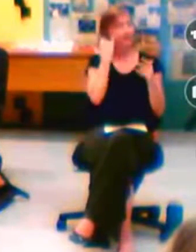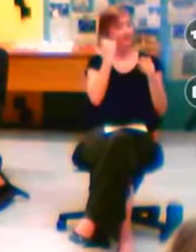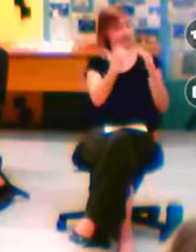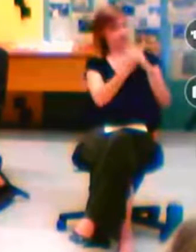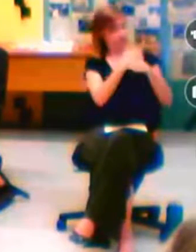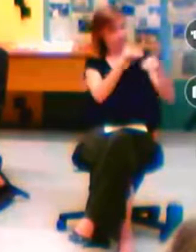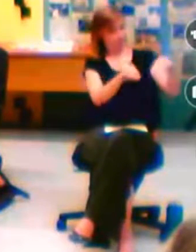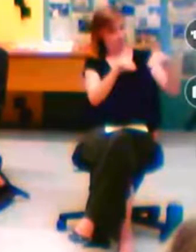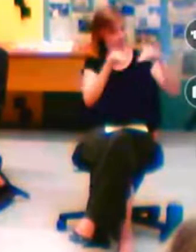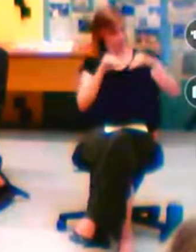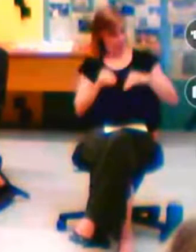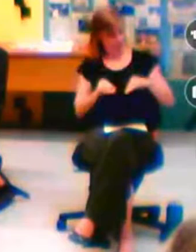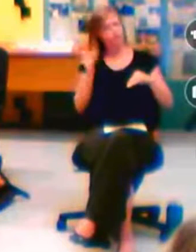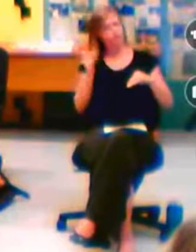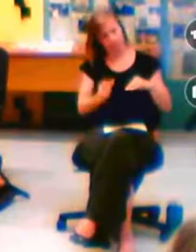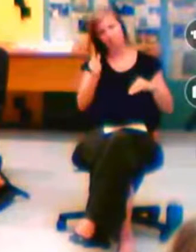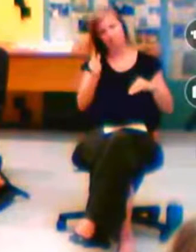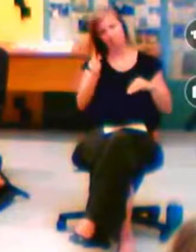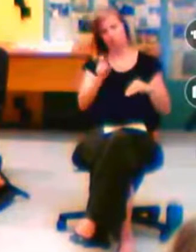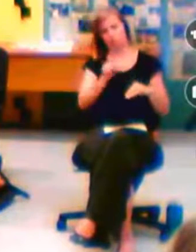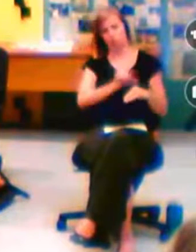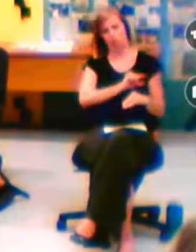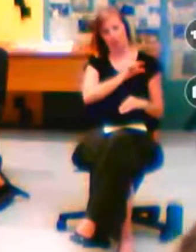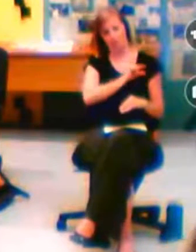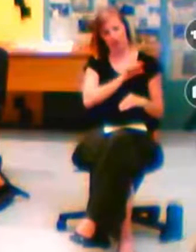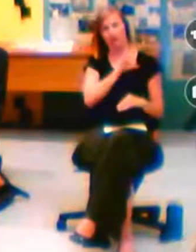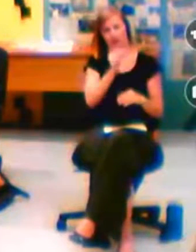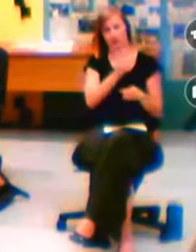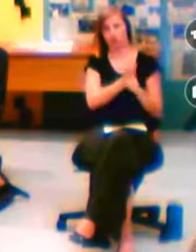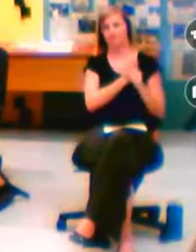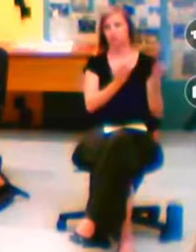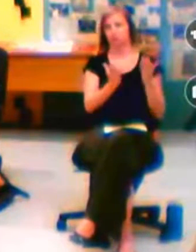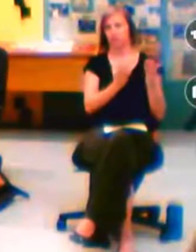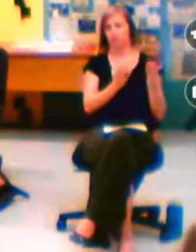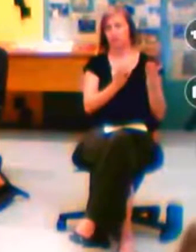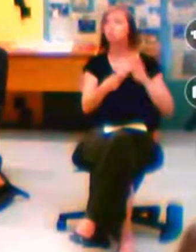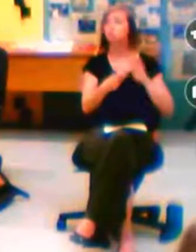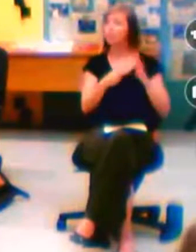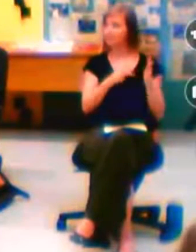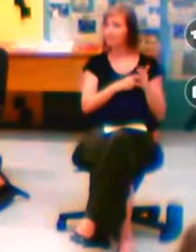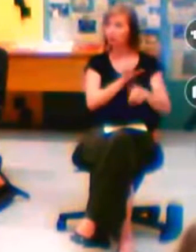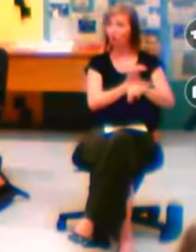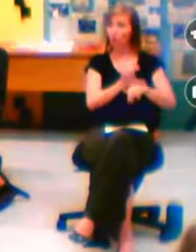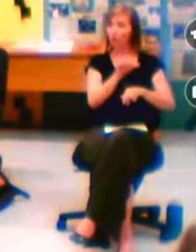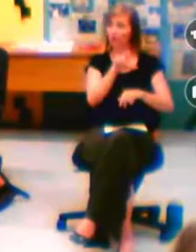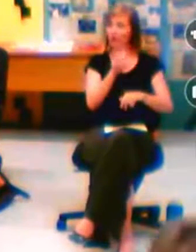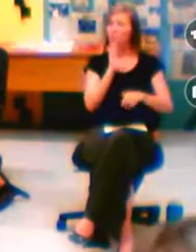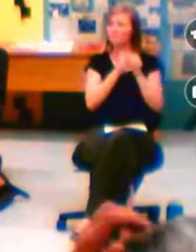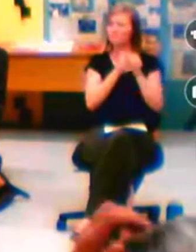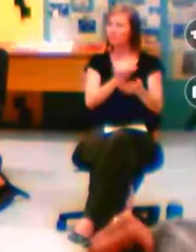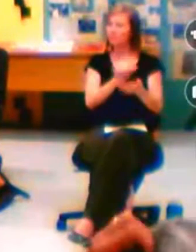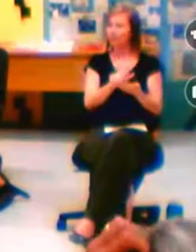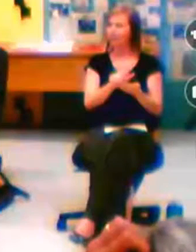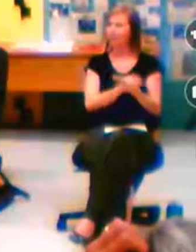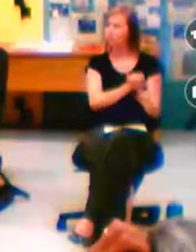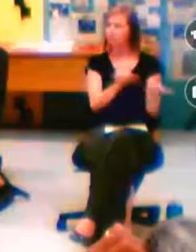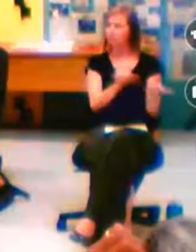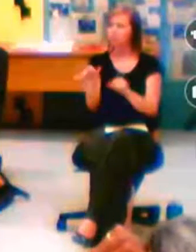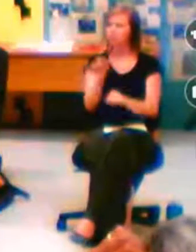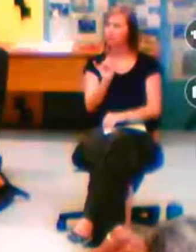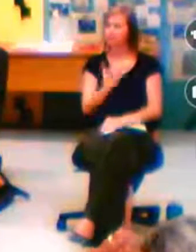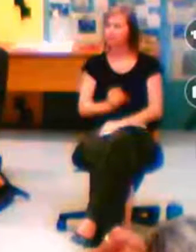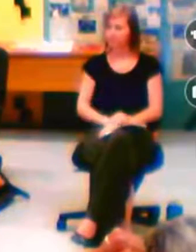certain federal laws and rules around Medicaid, one of which is that when people come into the state, they need to be